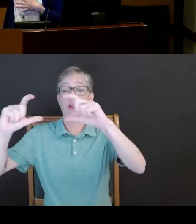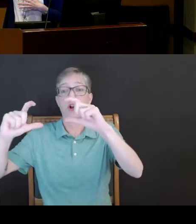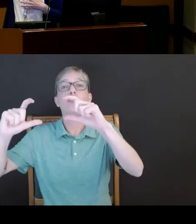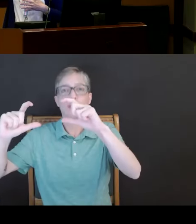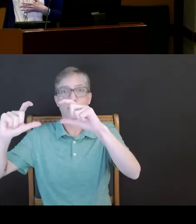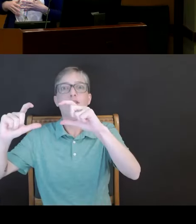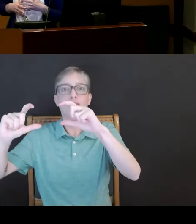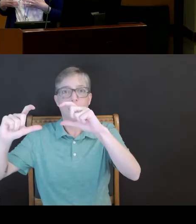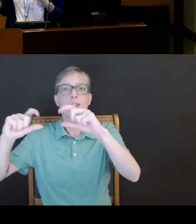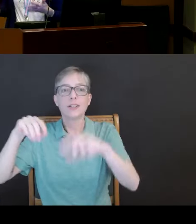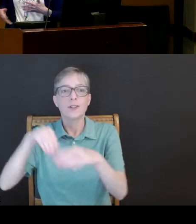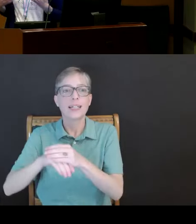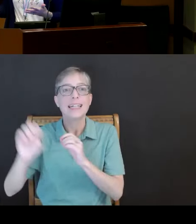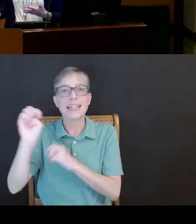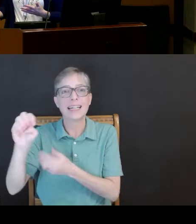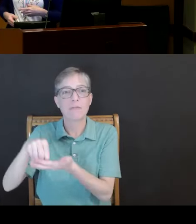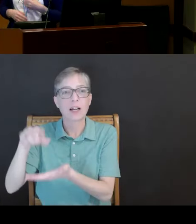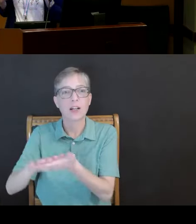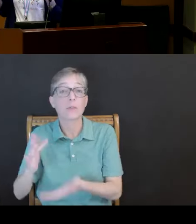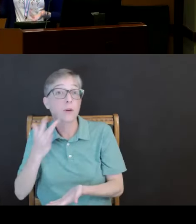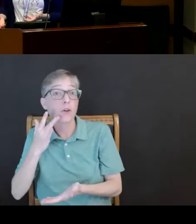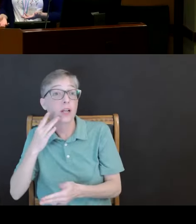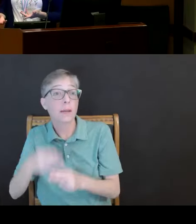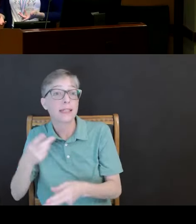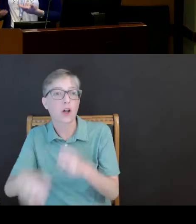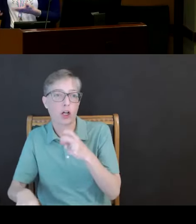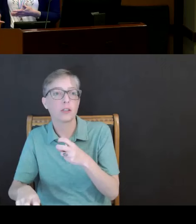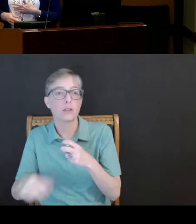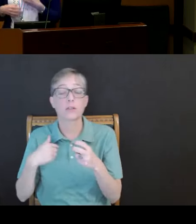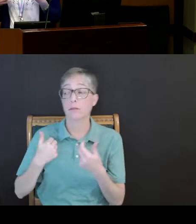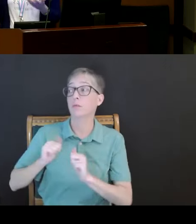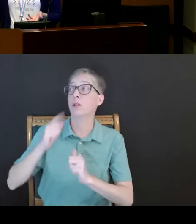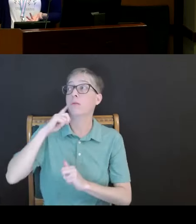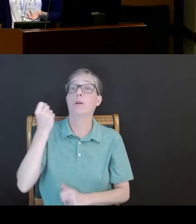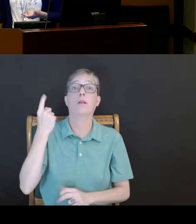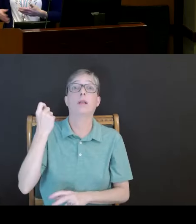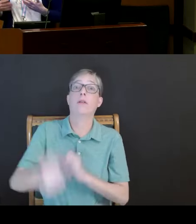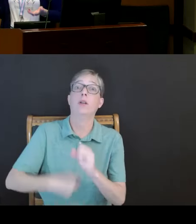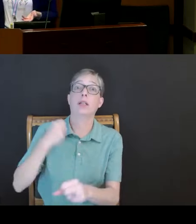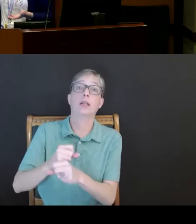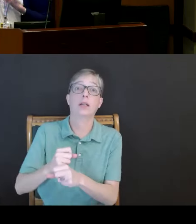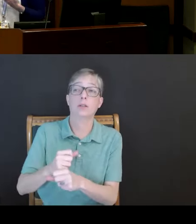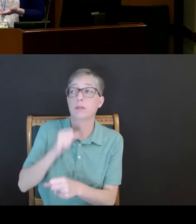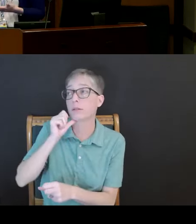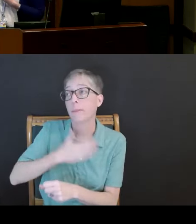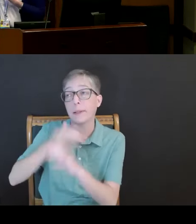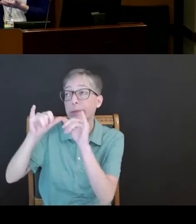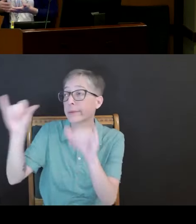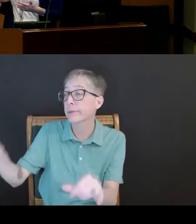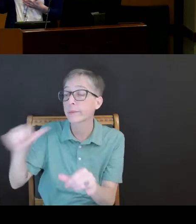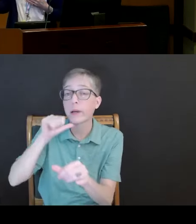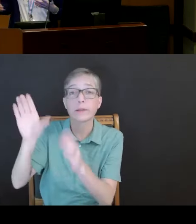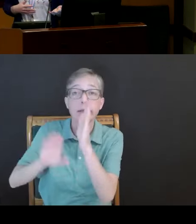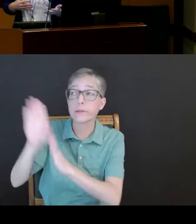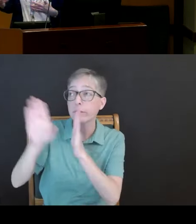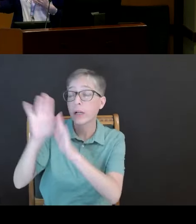In e-records, preferred name is hardwired into it. I have tried for 11 years to fix that. It's not my system, I didn't create it. But that's not